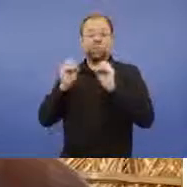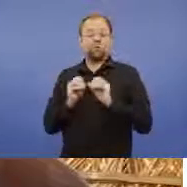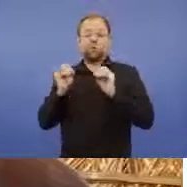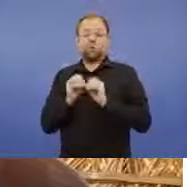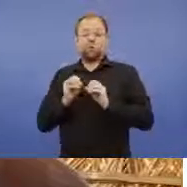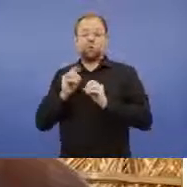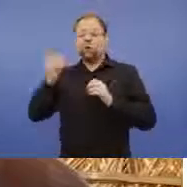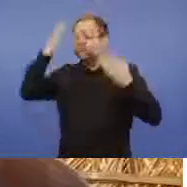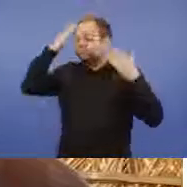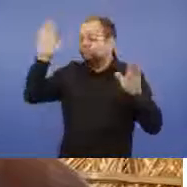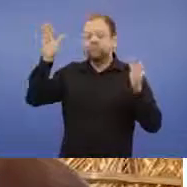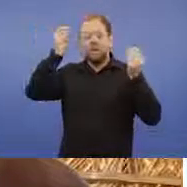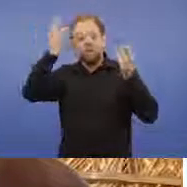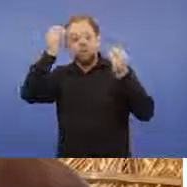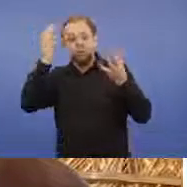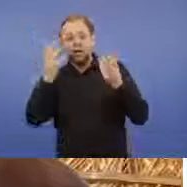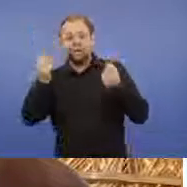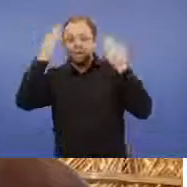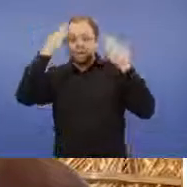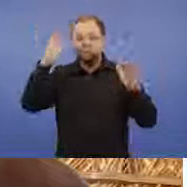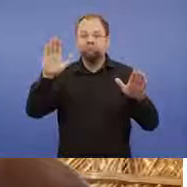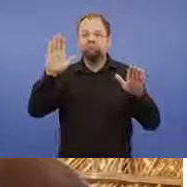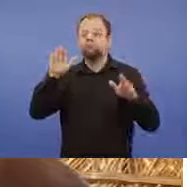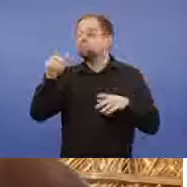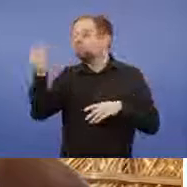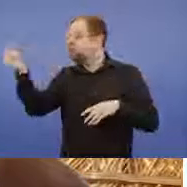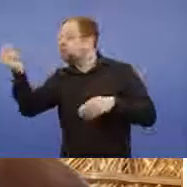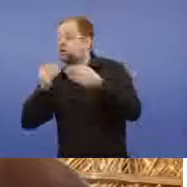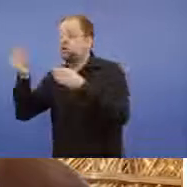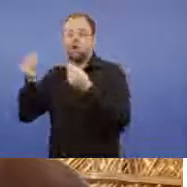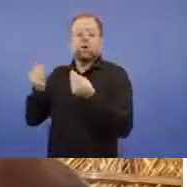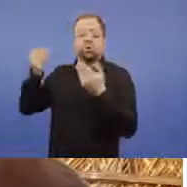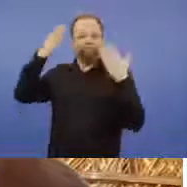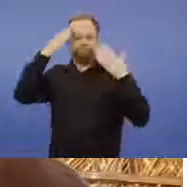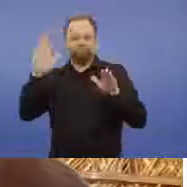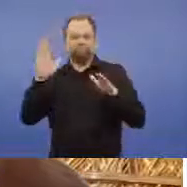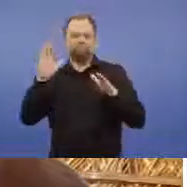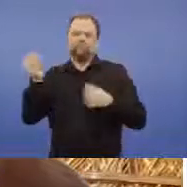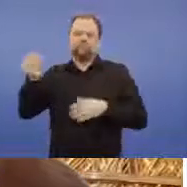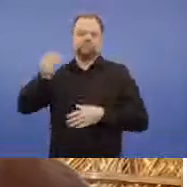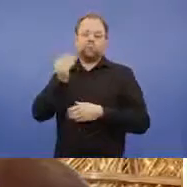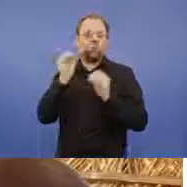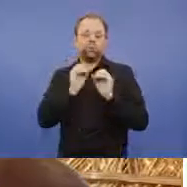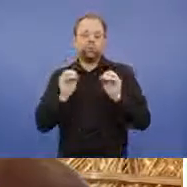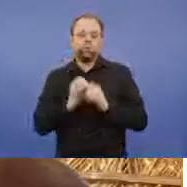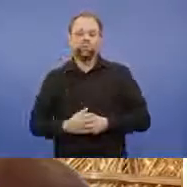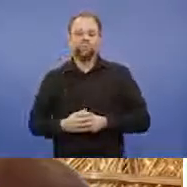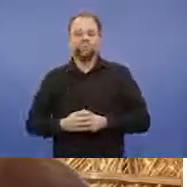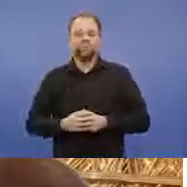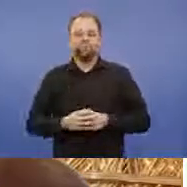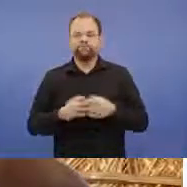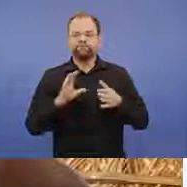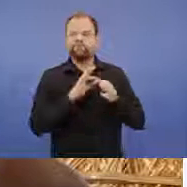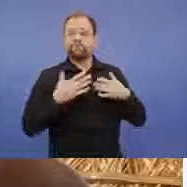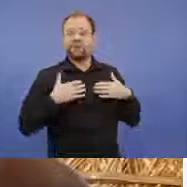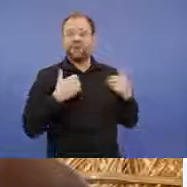collaboration with government to ensure access to health care for refugees. However, our research indicates that most